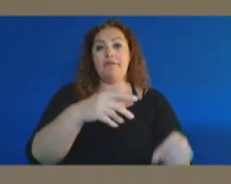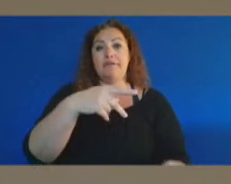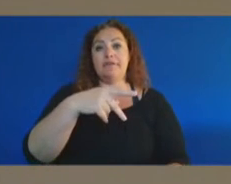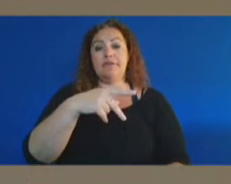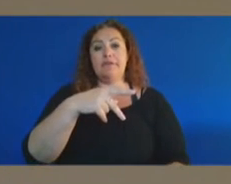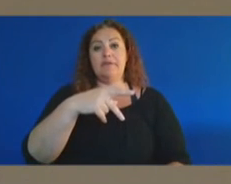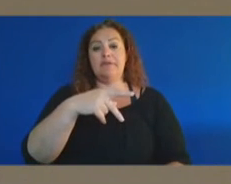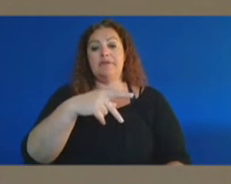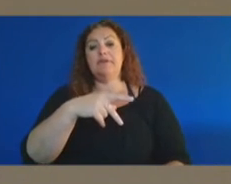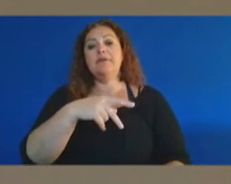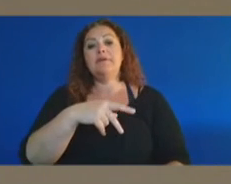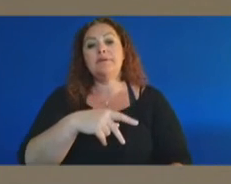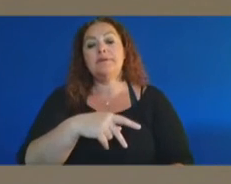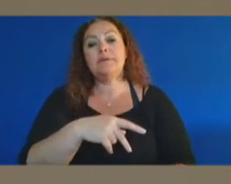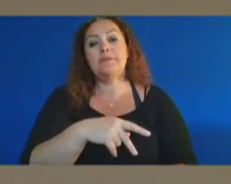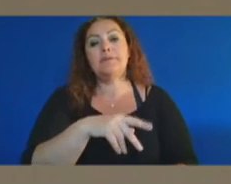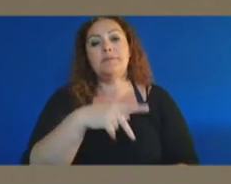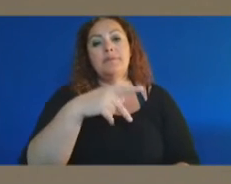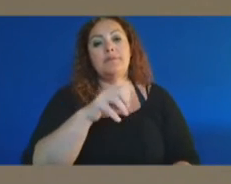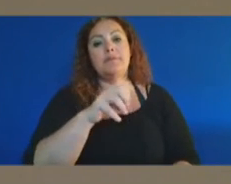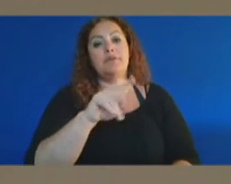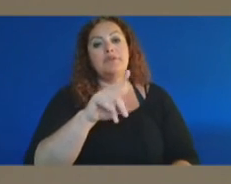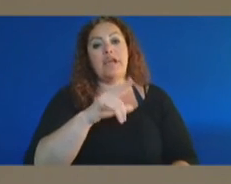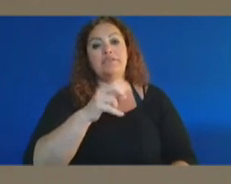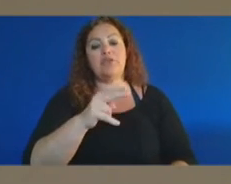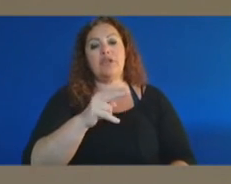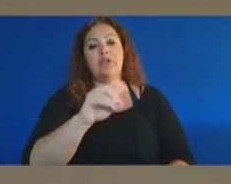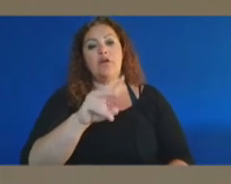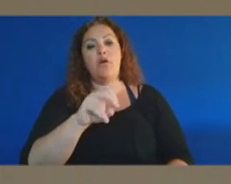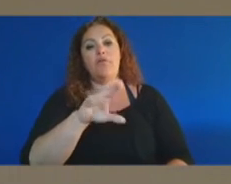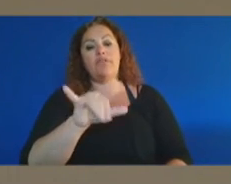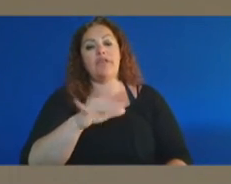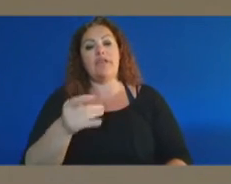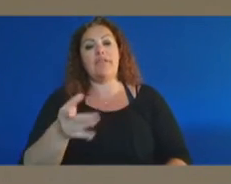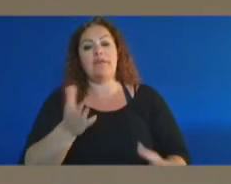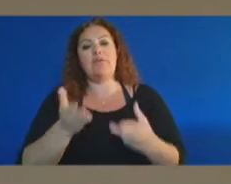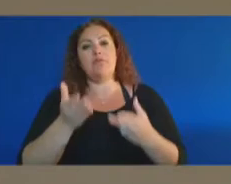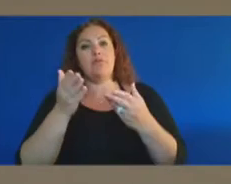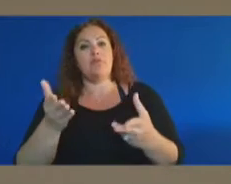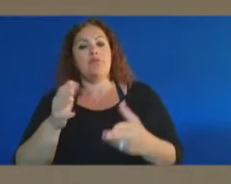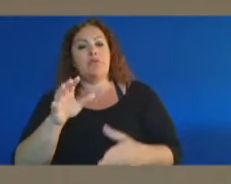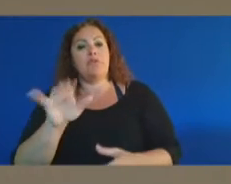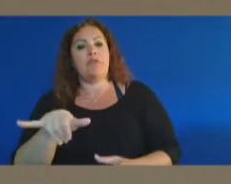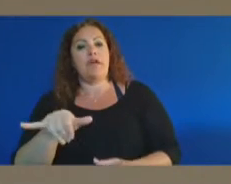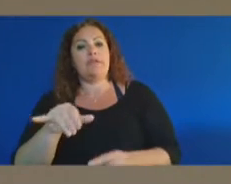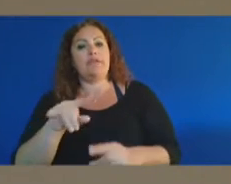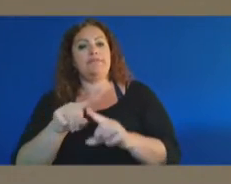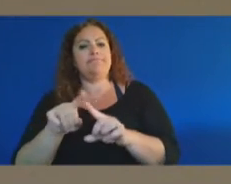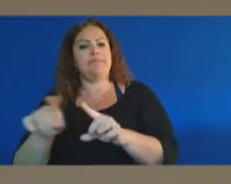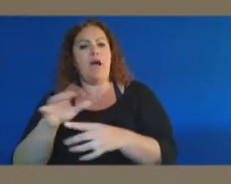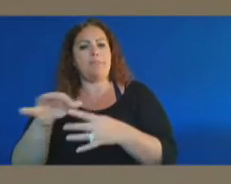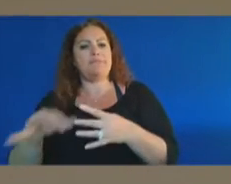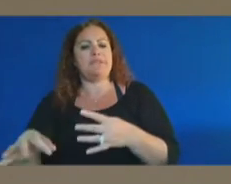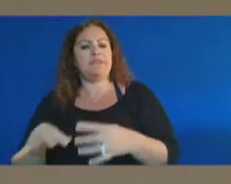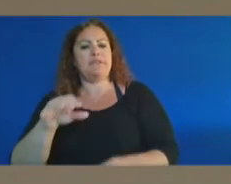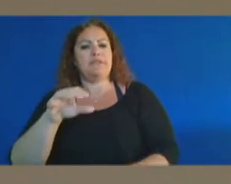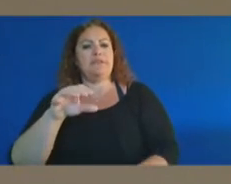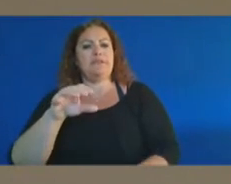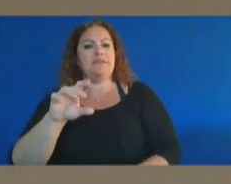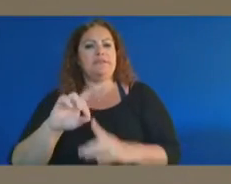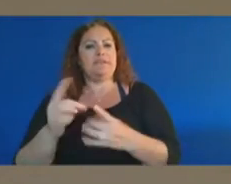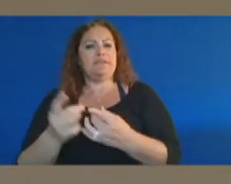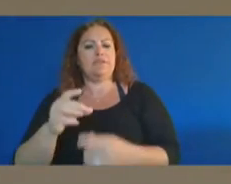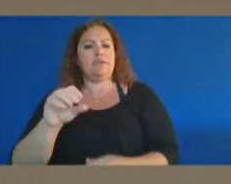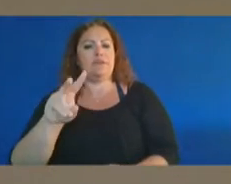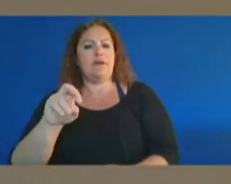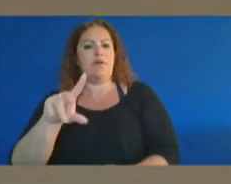use and proposed zoning is mixed use development District optional pedestrian overlay staff does not recommend approval of this